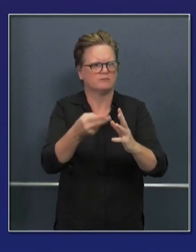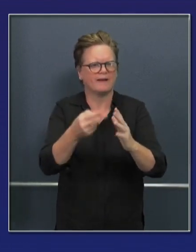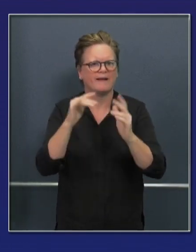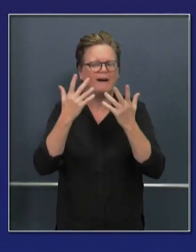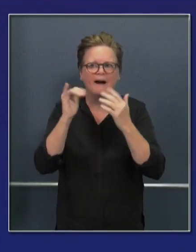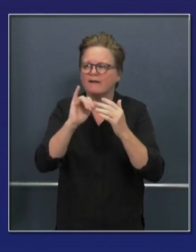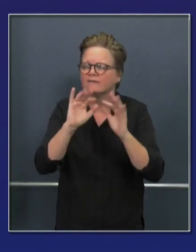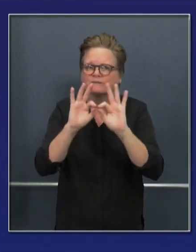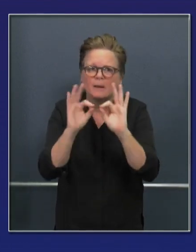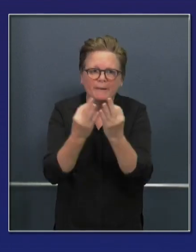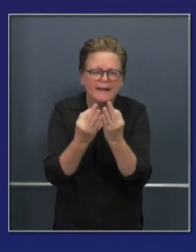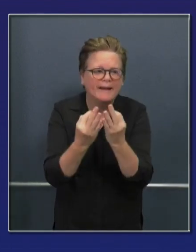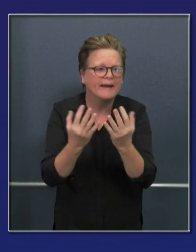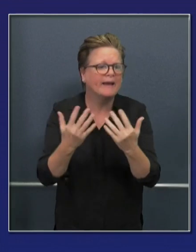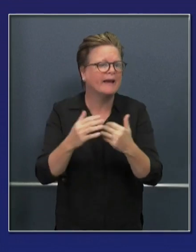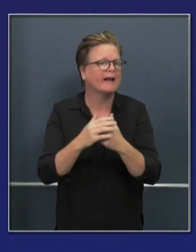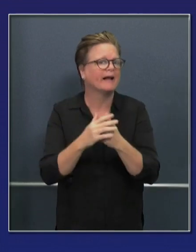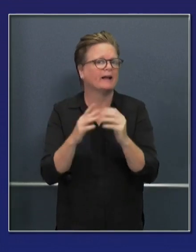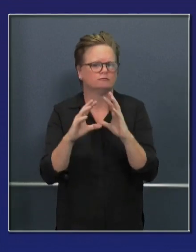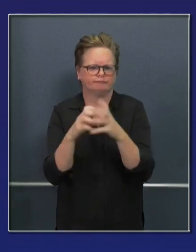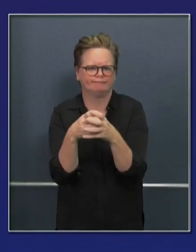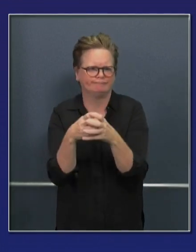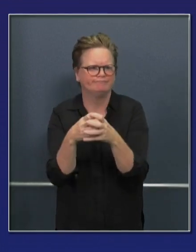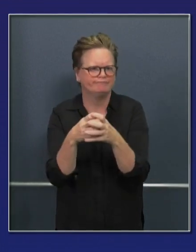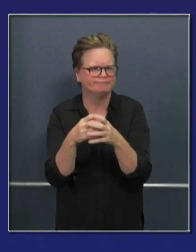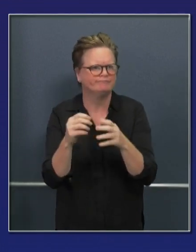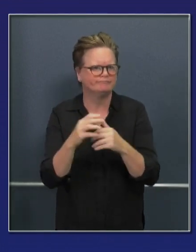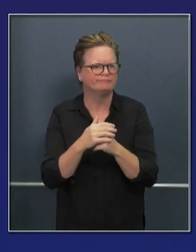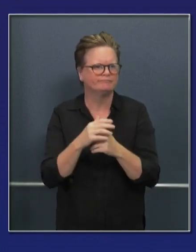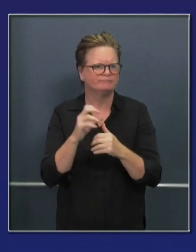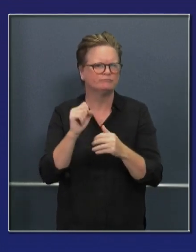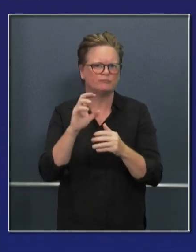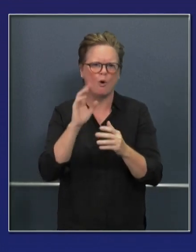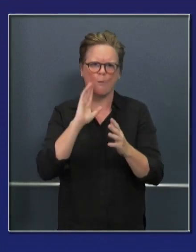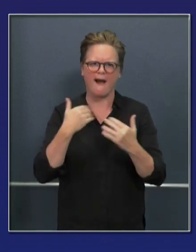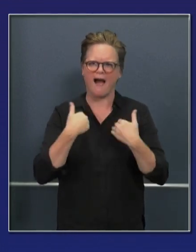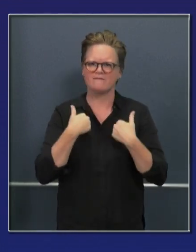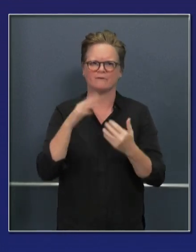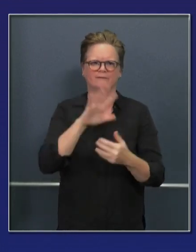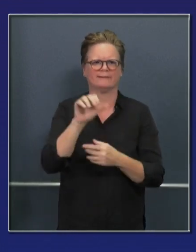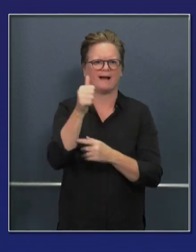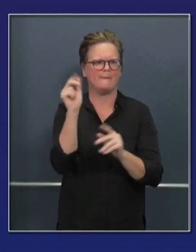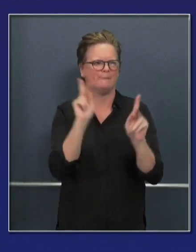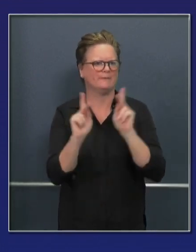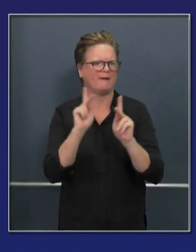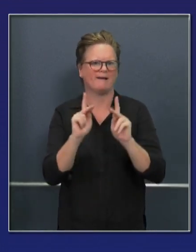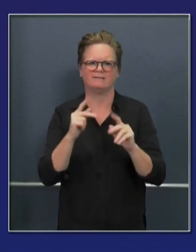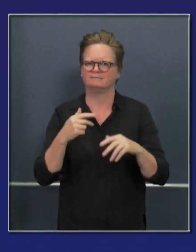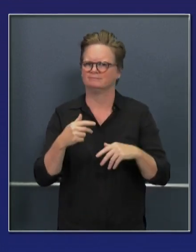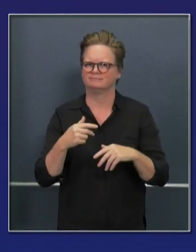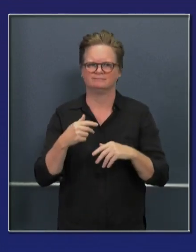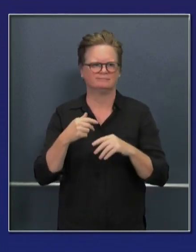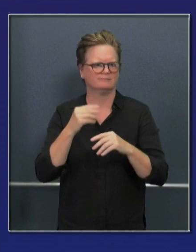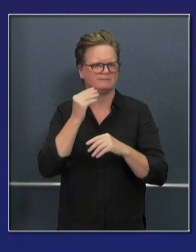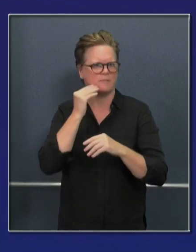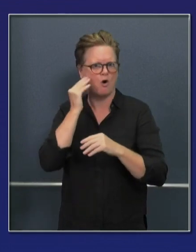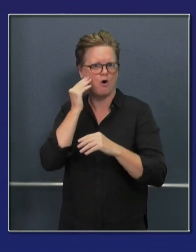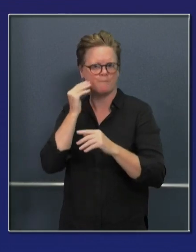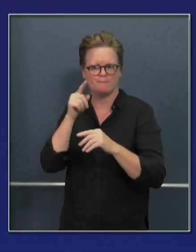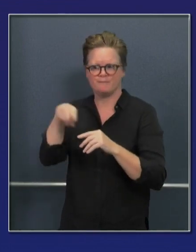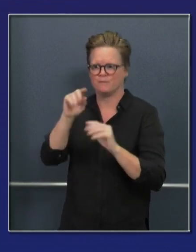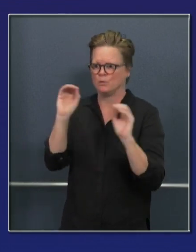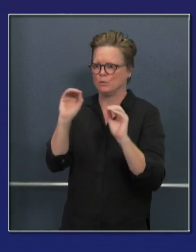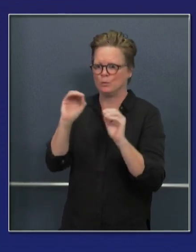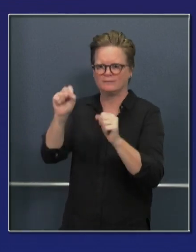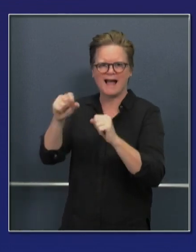level. Still some work to be done at the local level in terms of taking advantage of this program. But again, it was a commitment